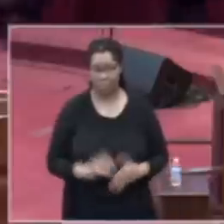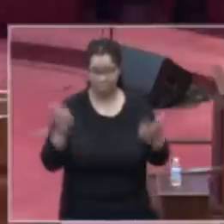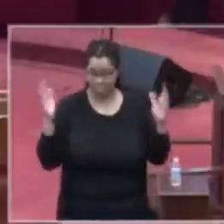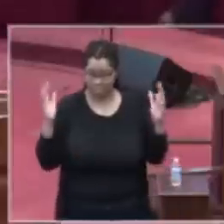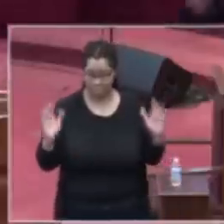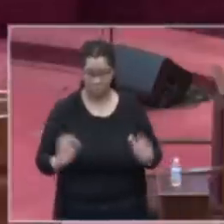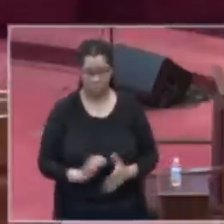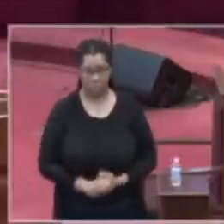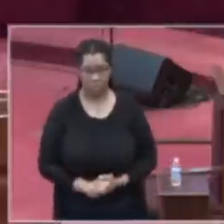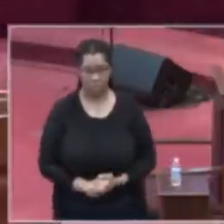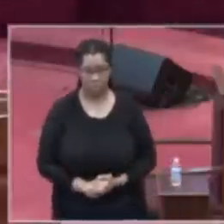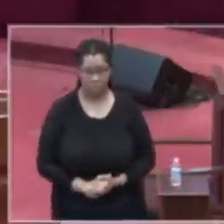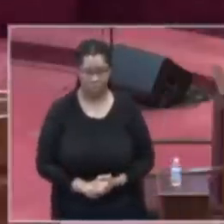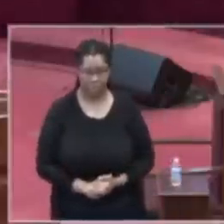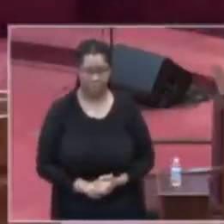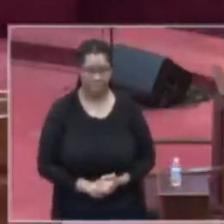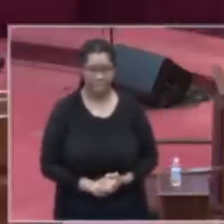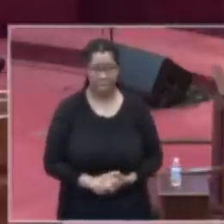I'm done.